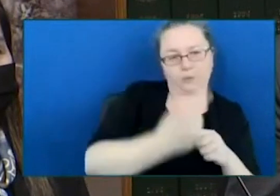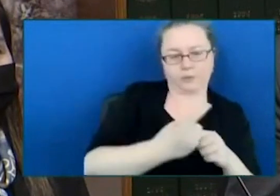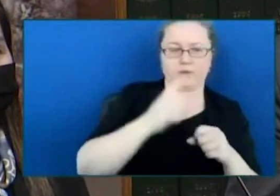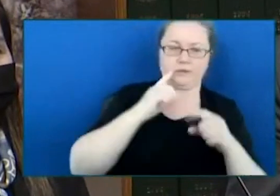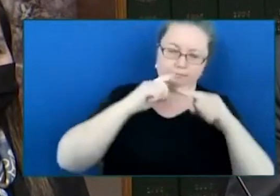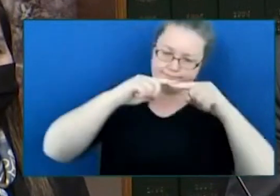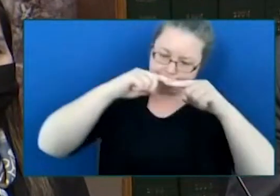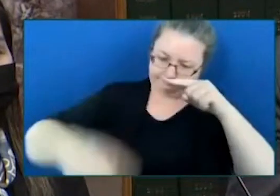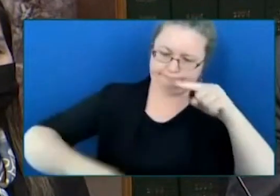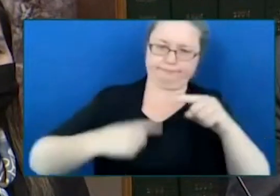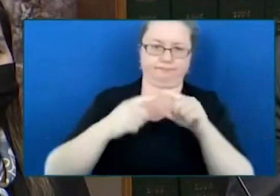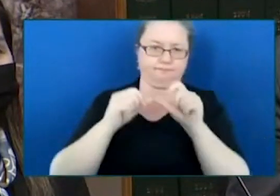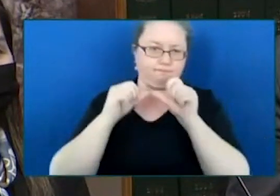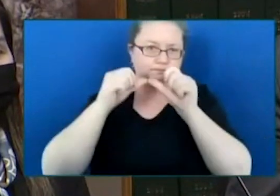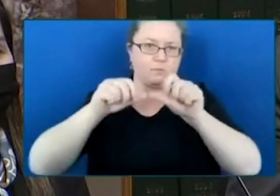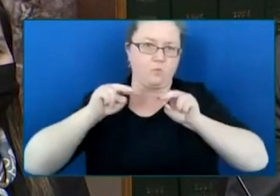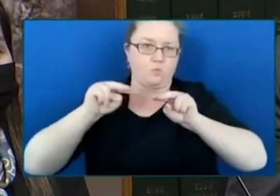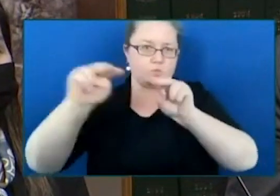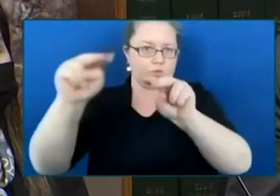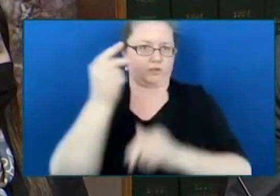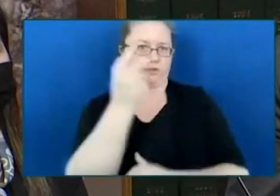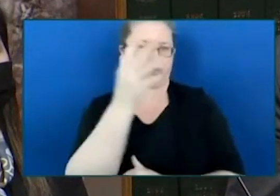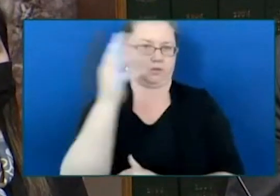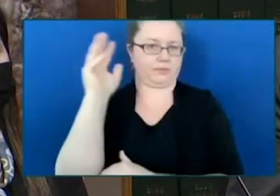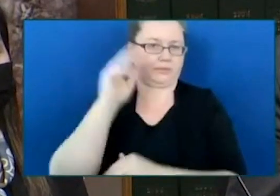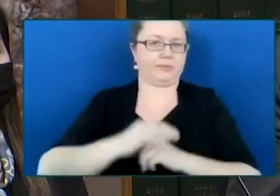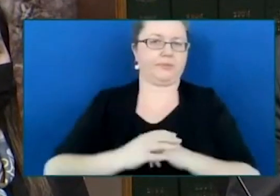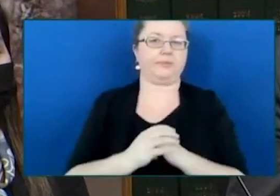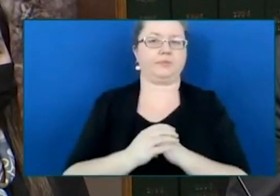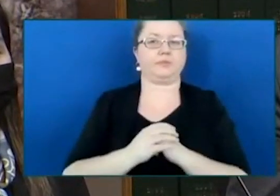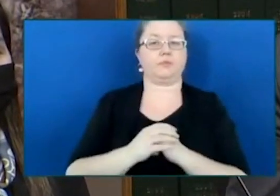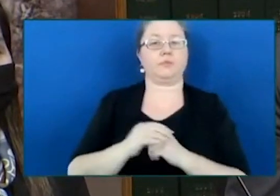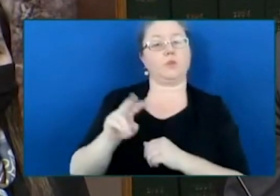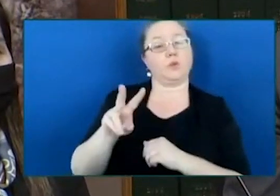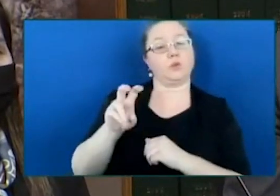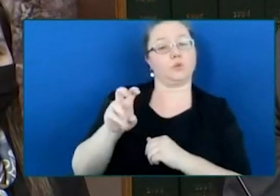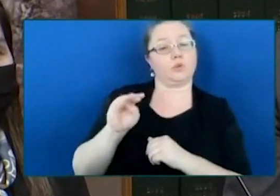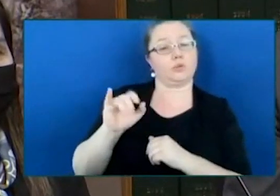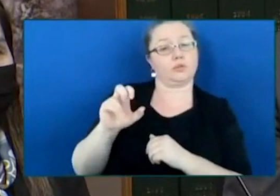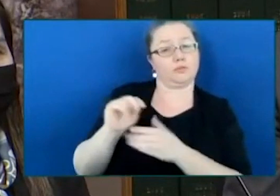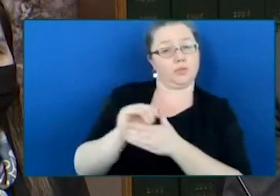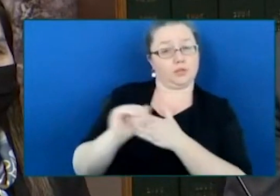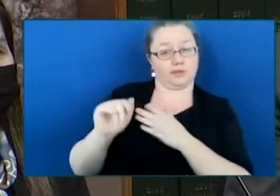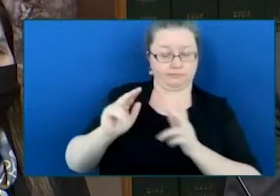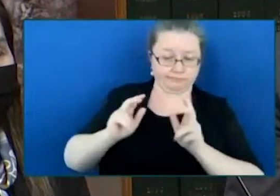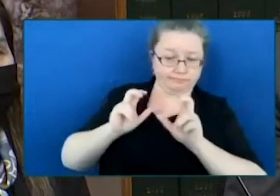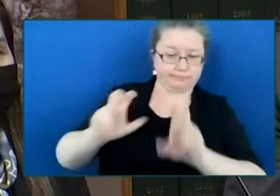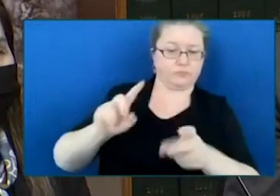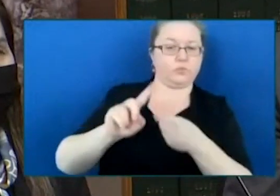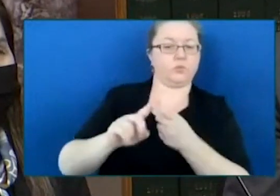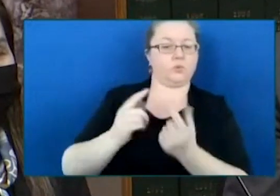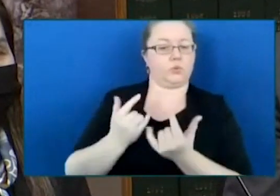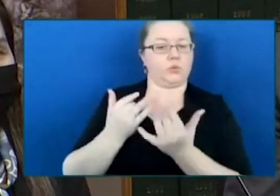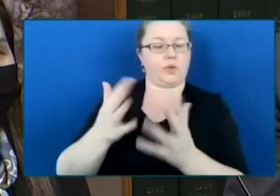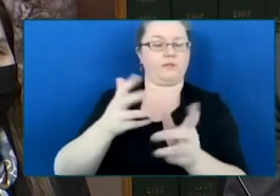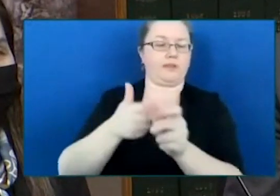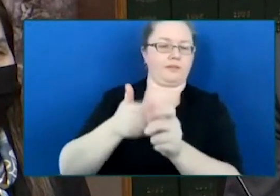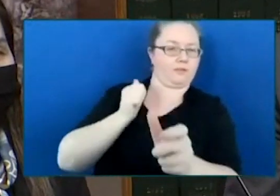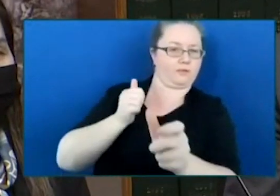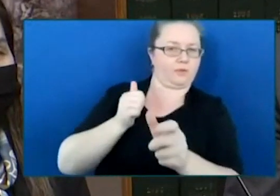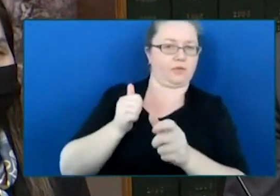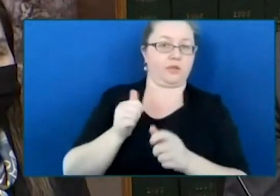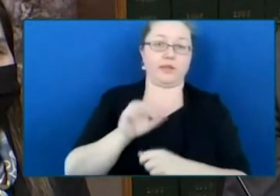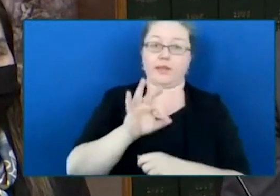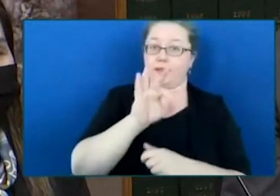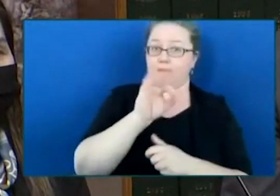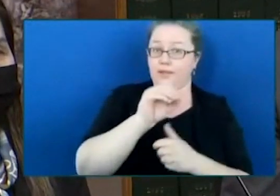To support these efforts, Budget 2022 delivers nearly $200 million to support wildfire prevention activities. This includes $90 million in